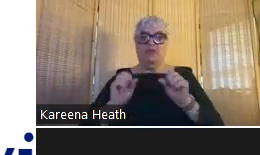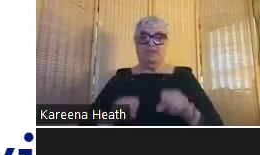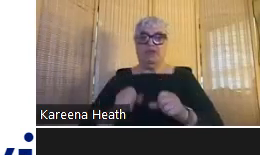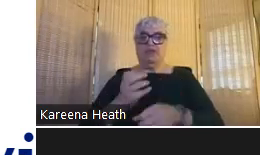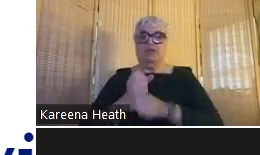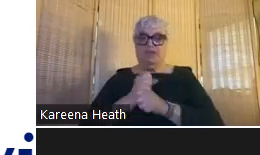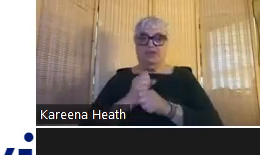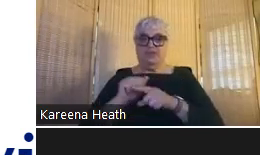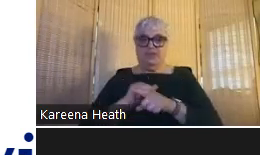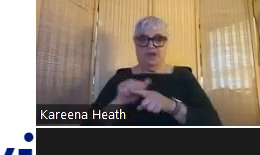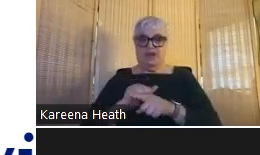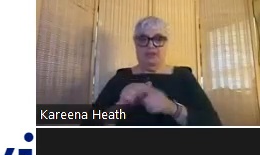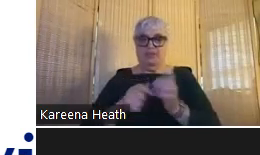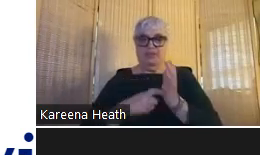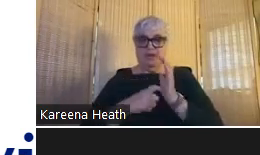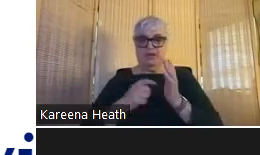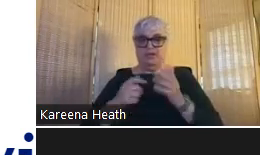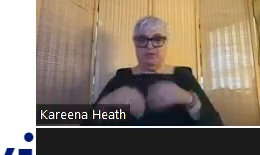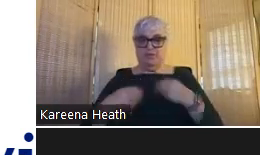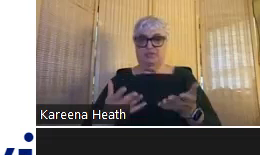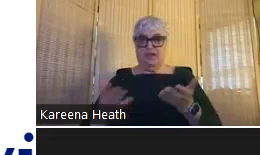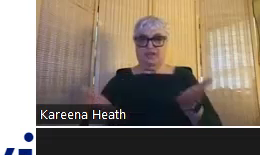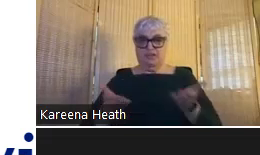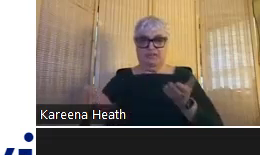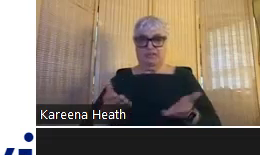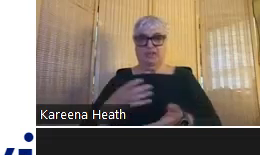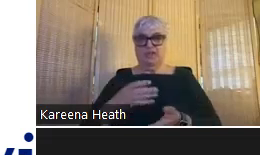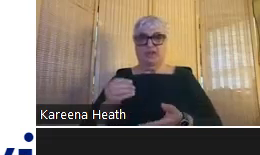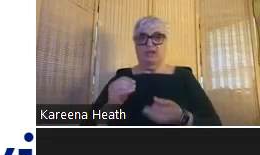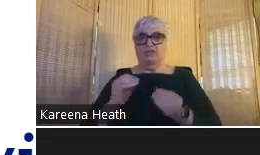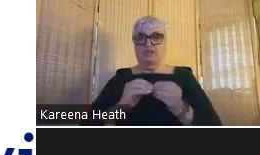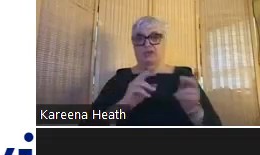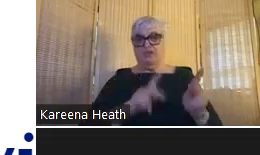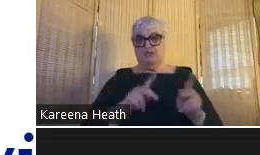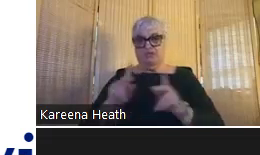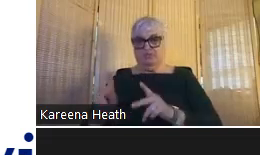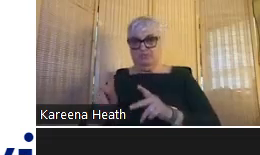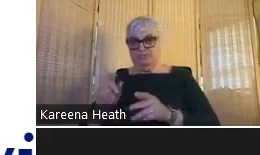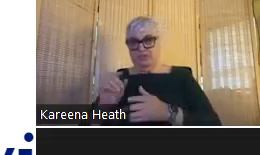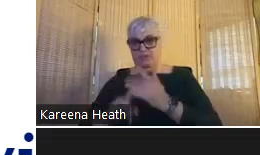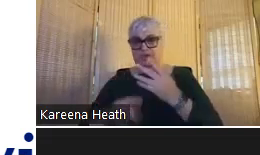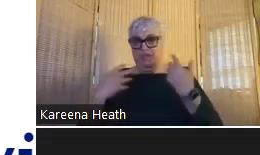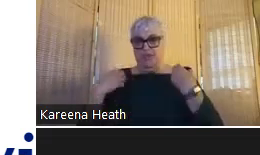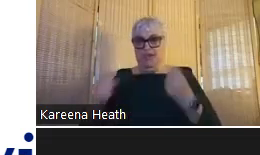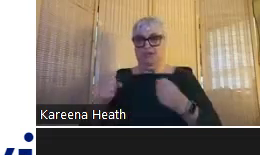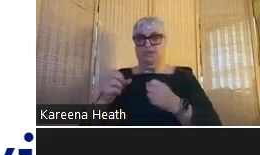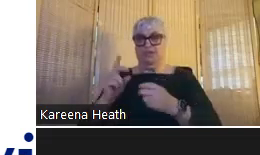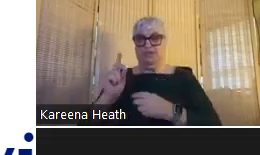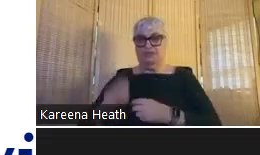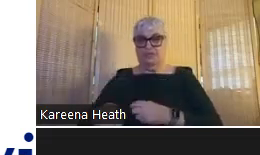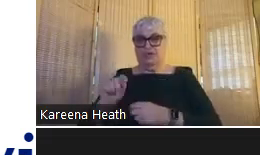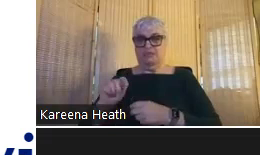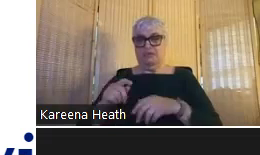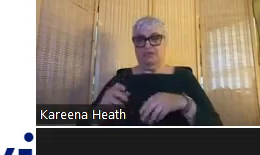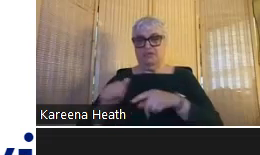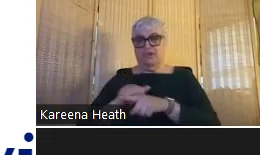the training that's required to provide these services, more in line with the way the health department allows training for